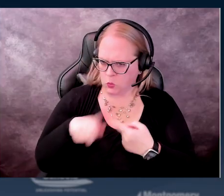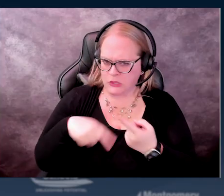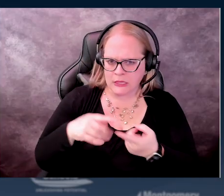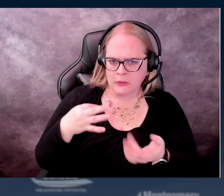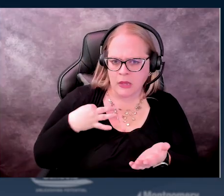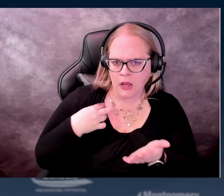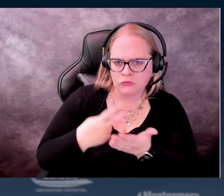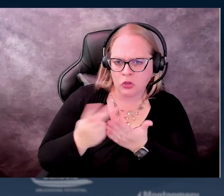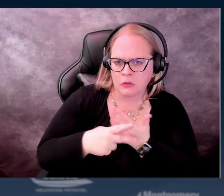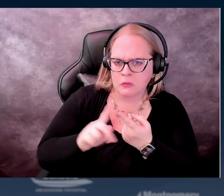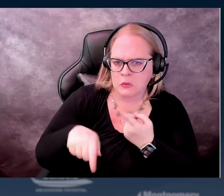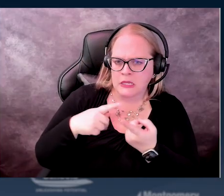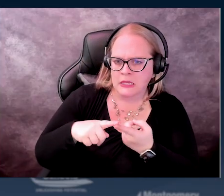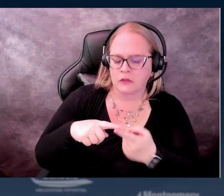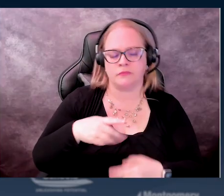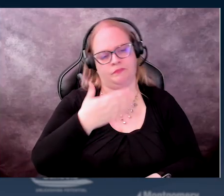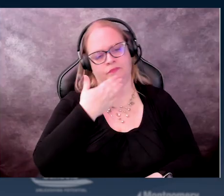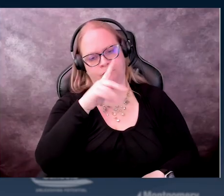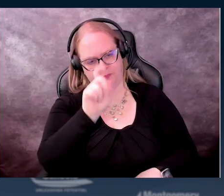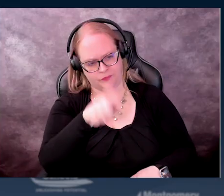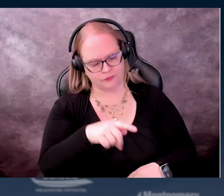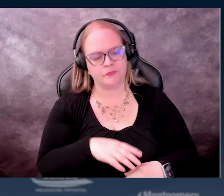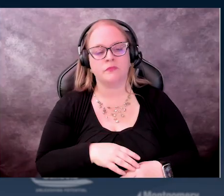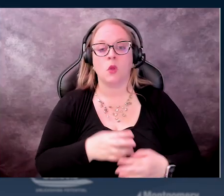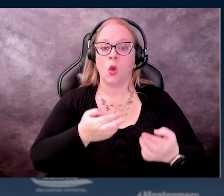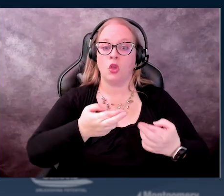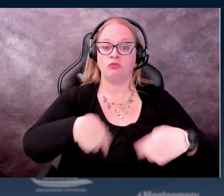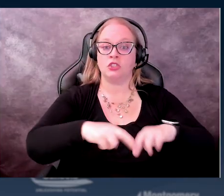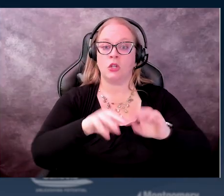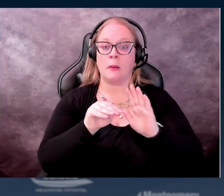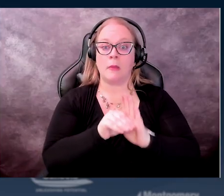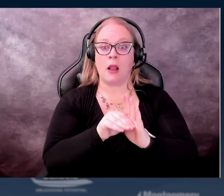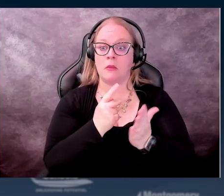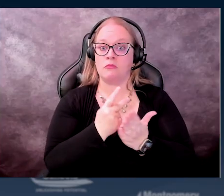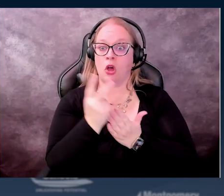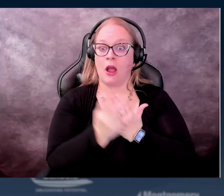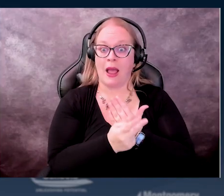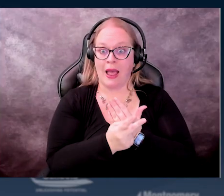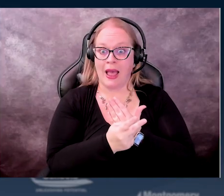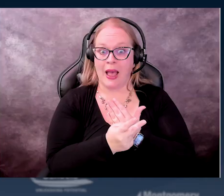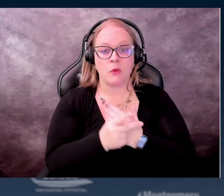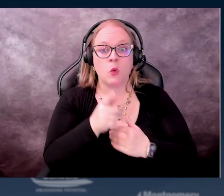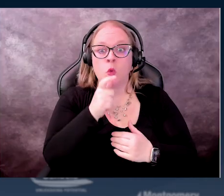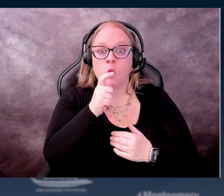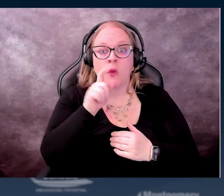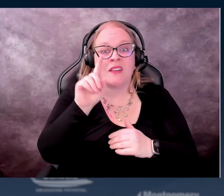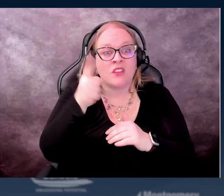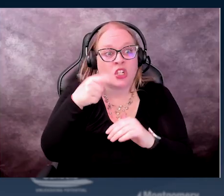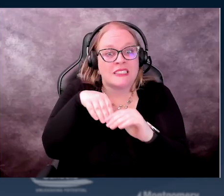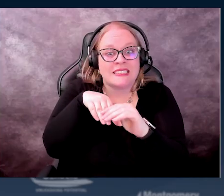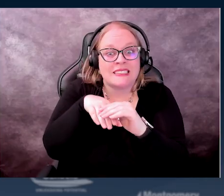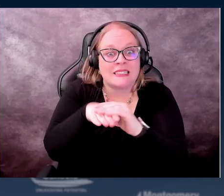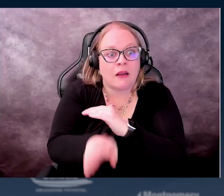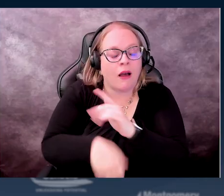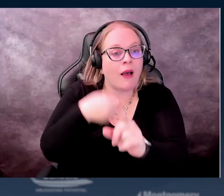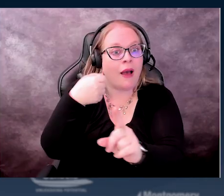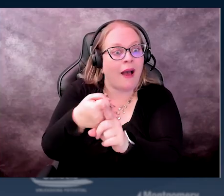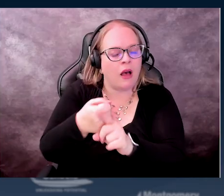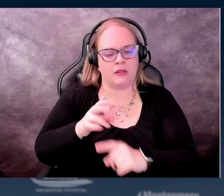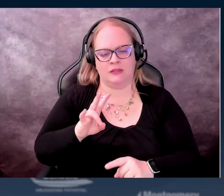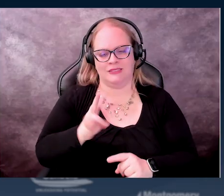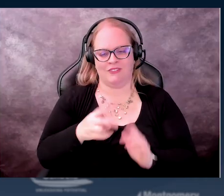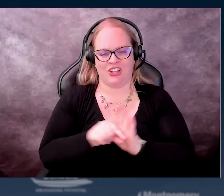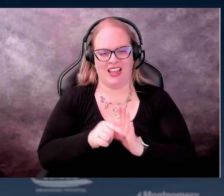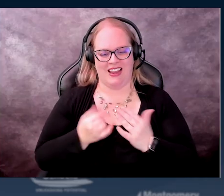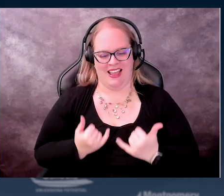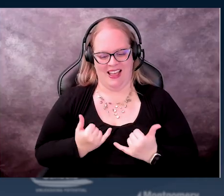regional model is going to impact our first group of 7th graders. So if you're currently a student in 7th grade, you will